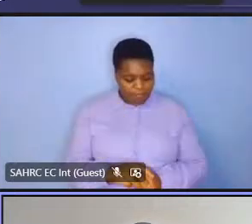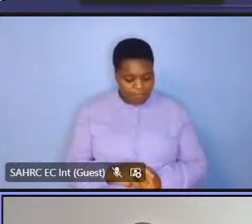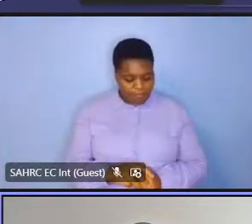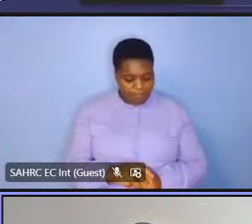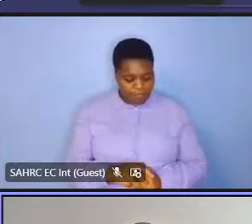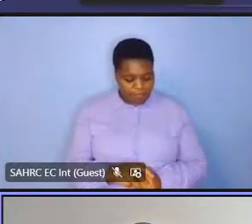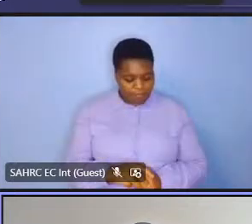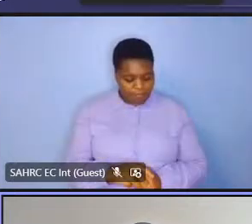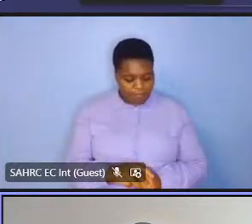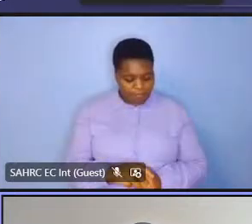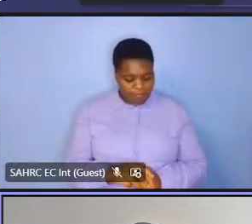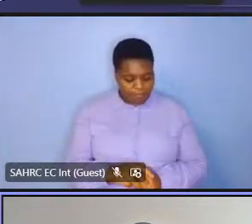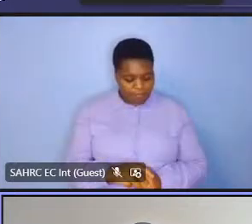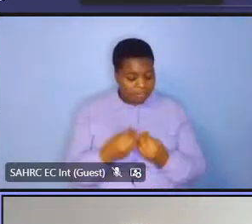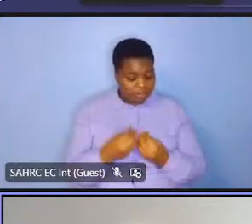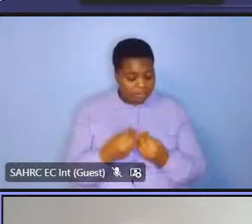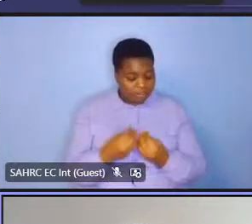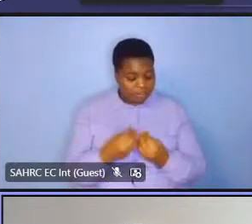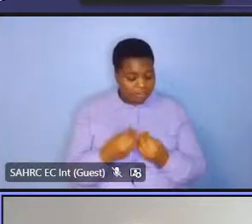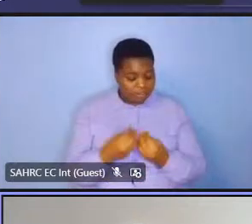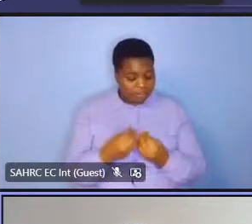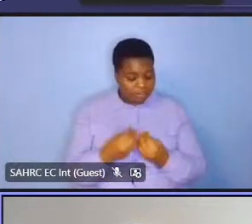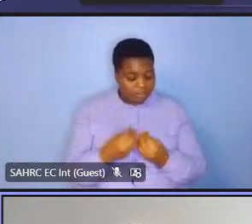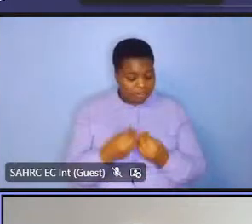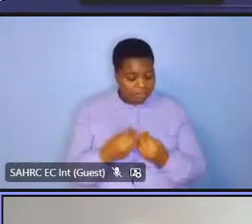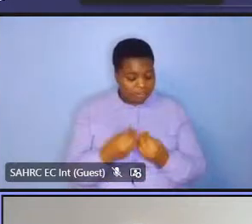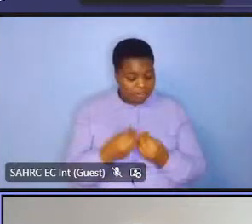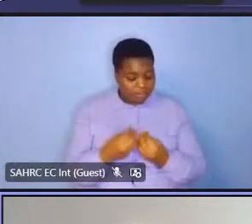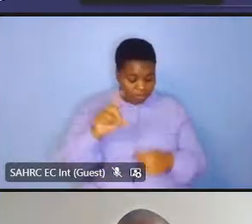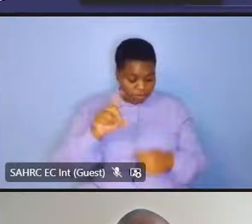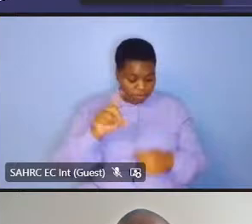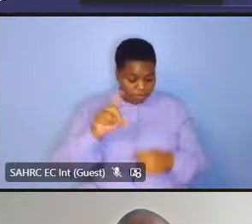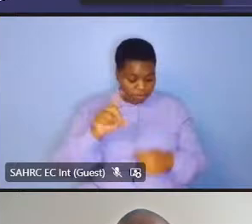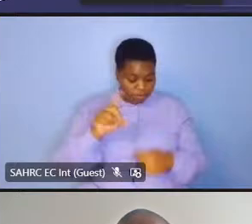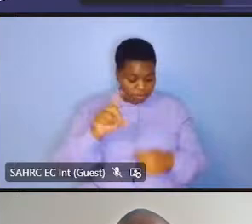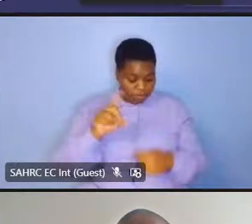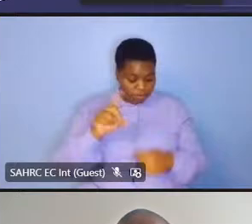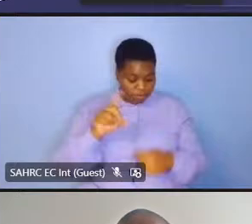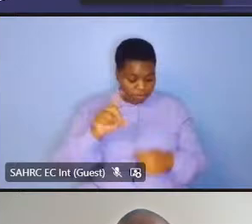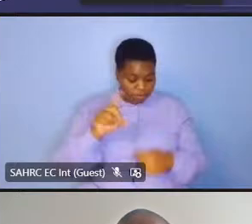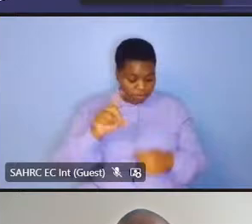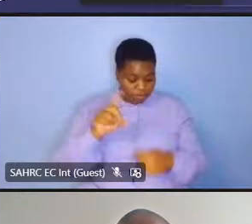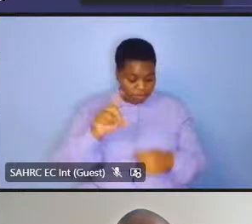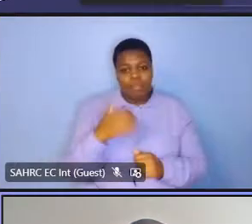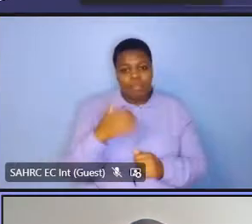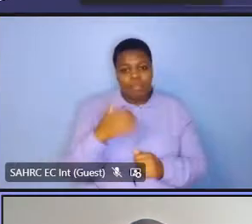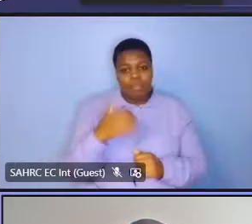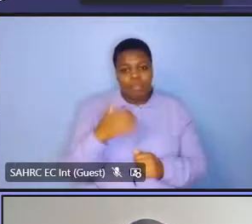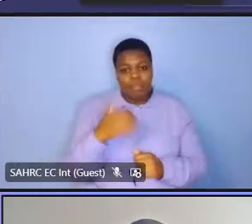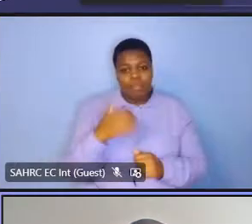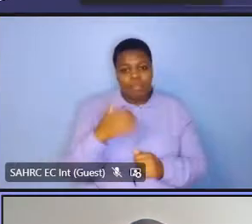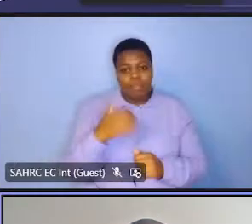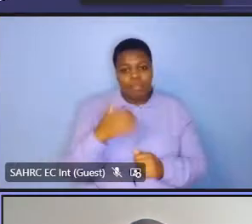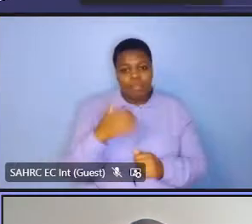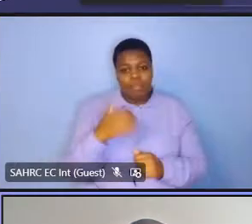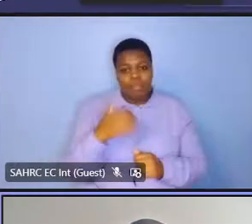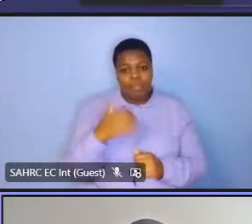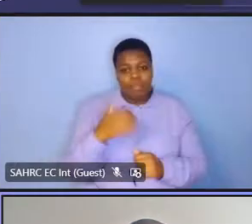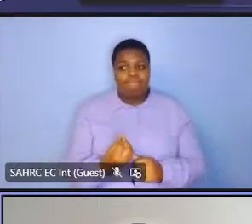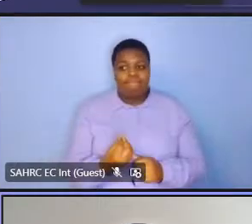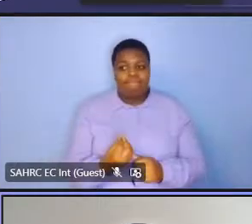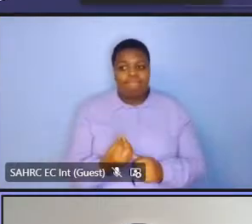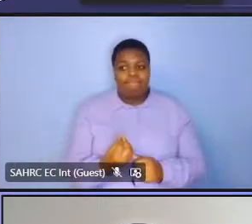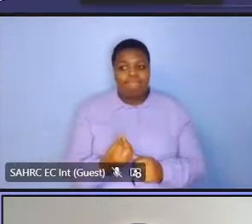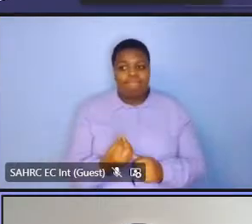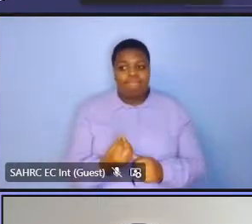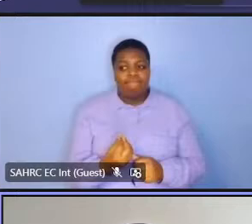something that is very helpful is the fact that at least there are key features of the right